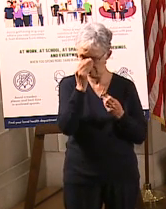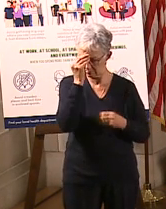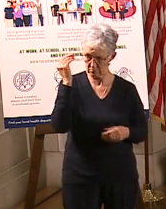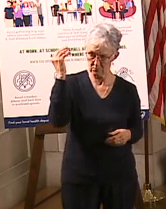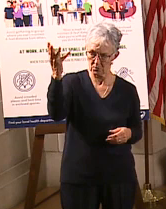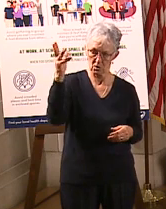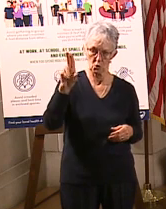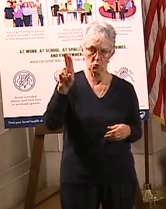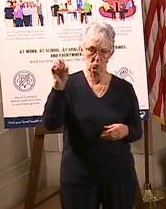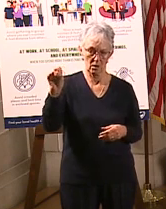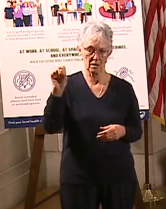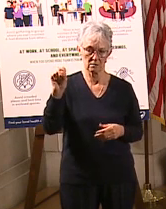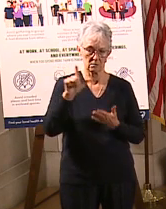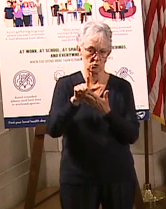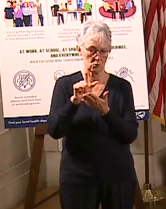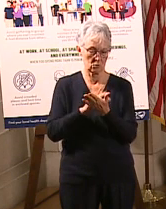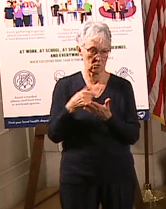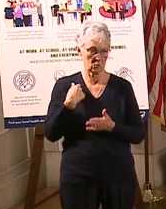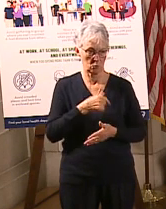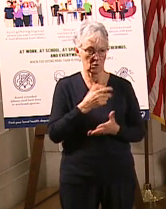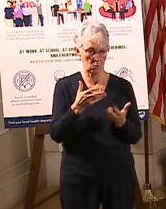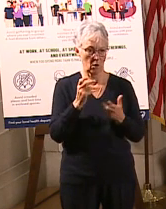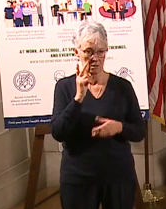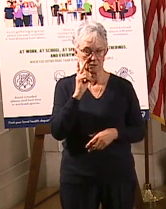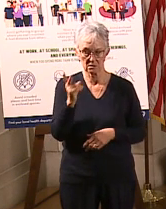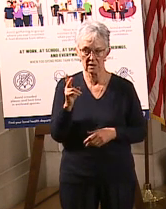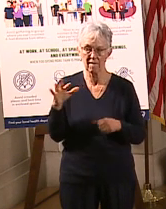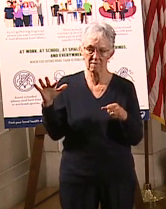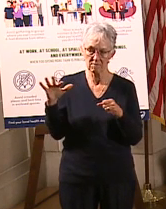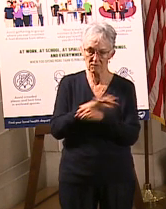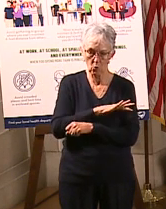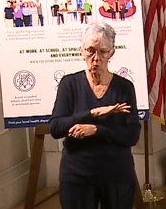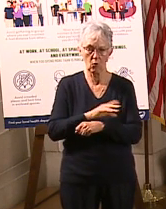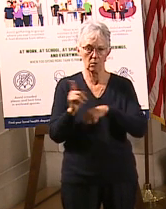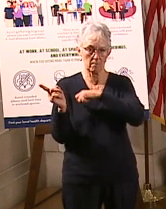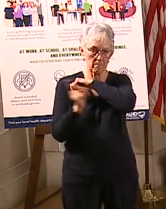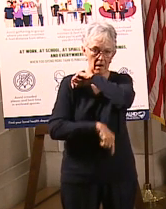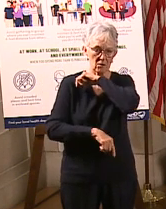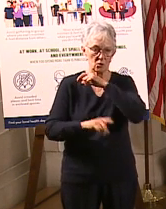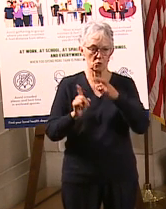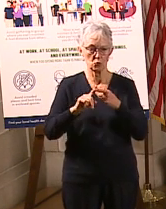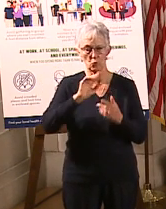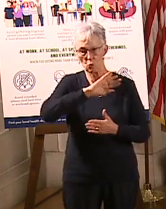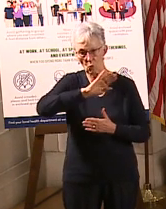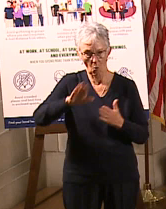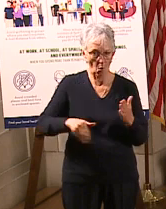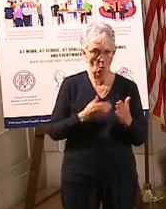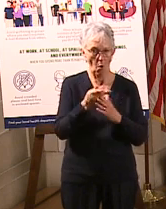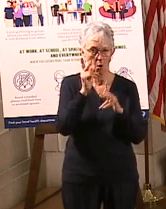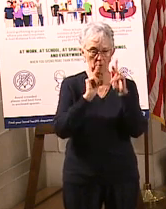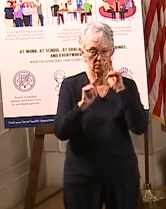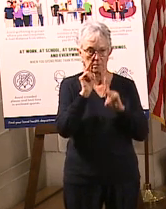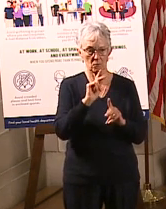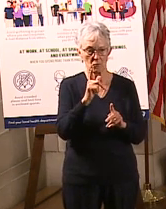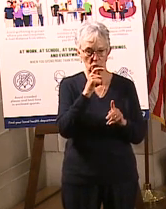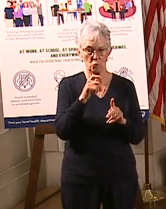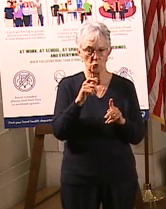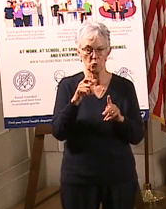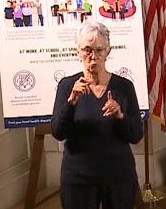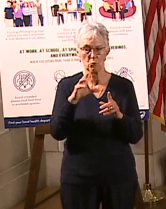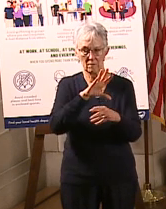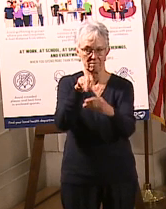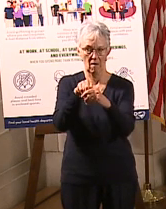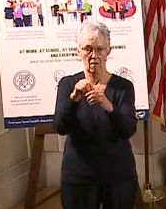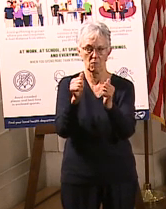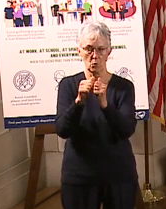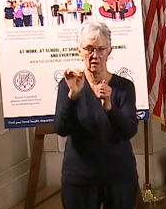we want to see full prosecution on all offenders. And does that prosecution go on